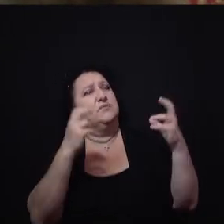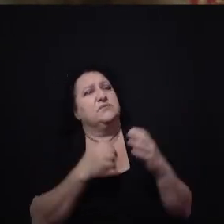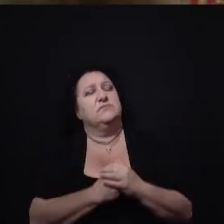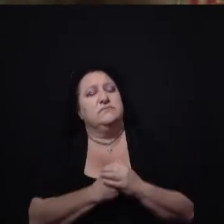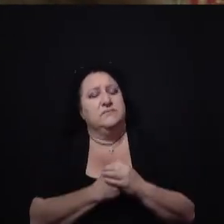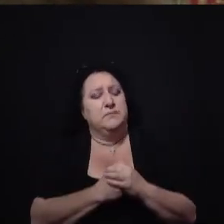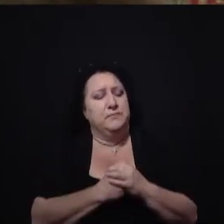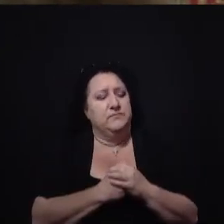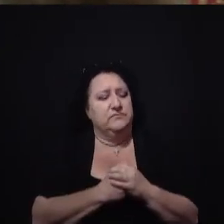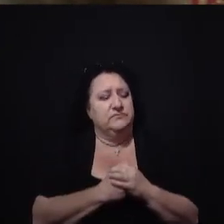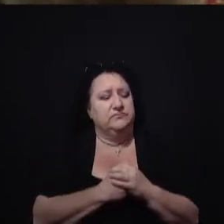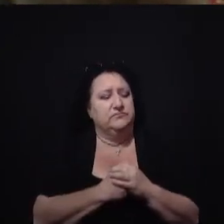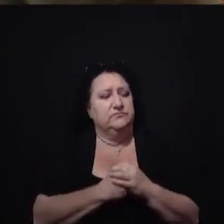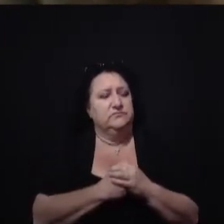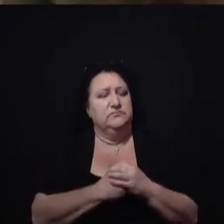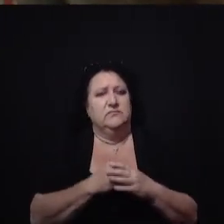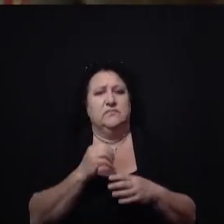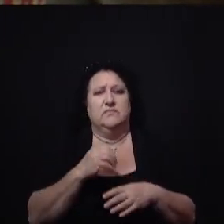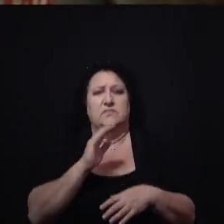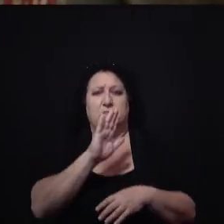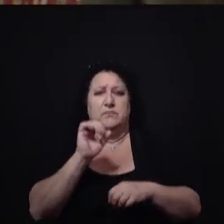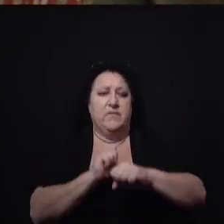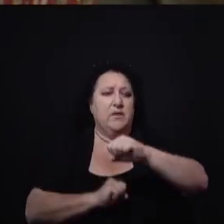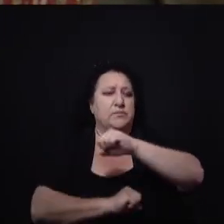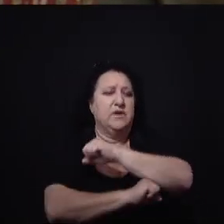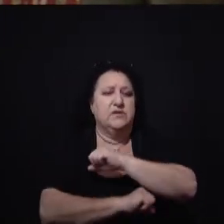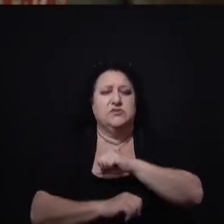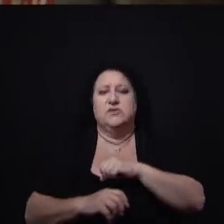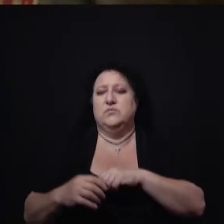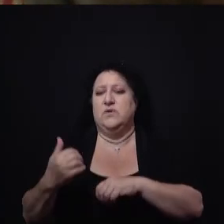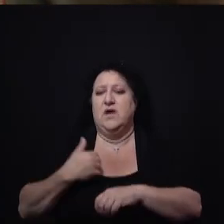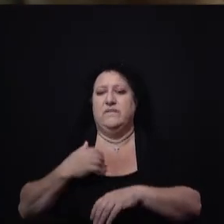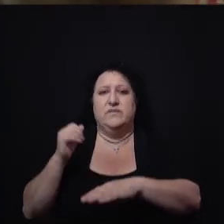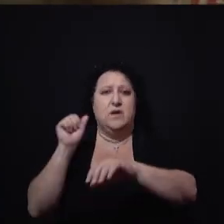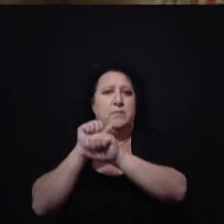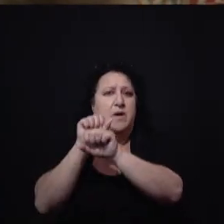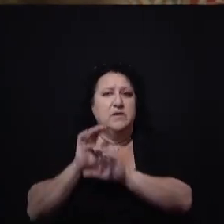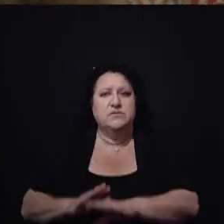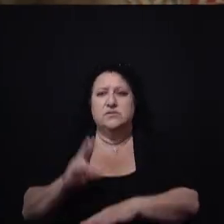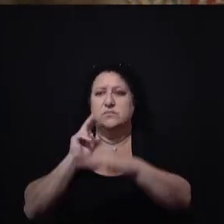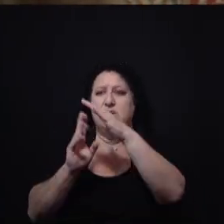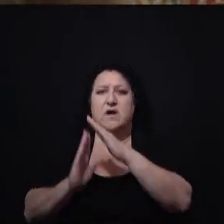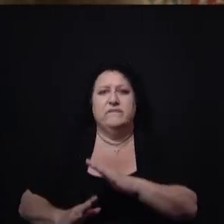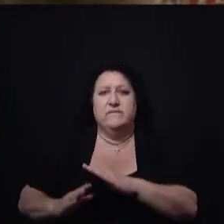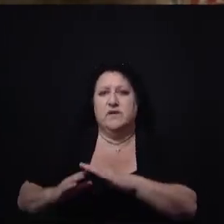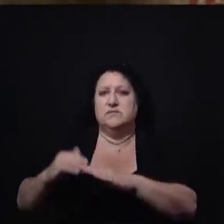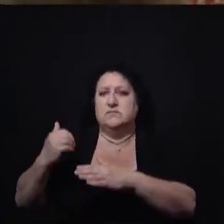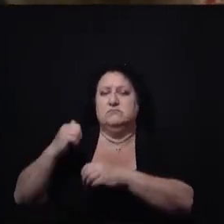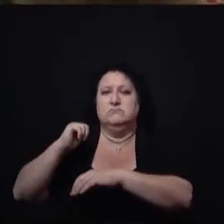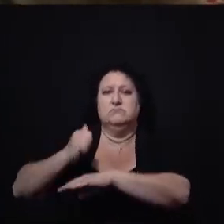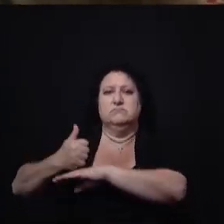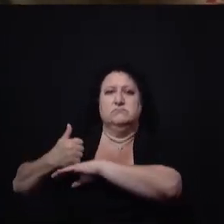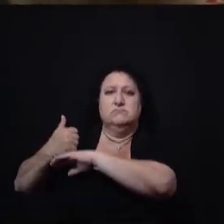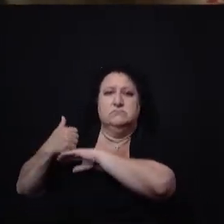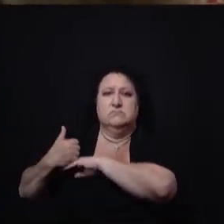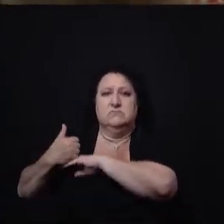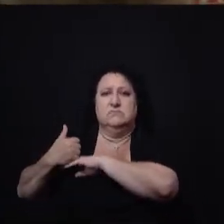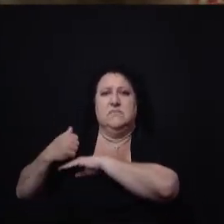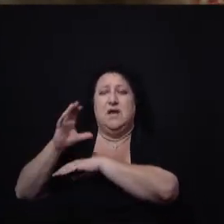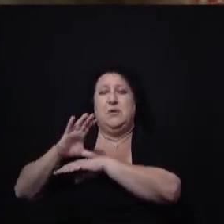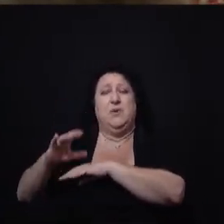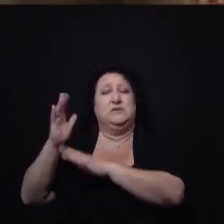built upon the foundation of the apostles and prophets, with Christ Jesus himself as the